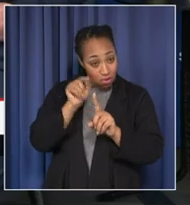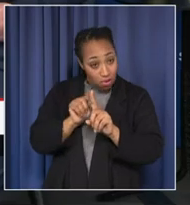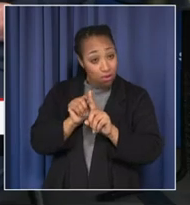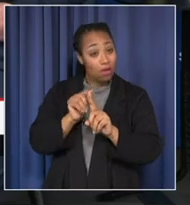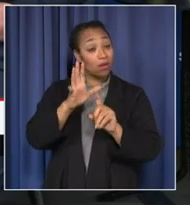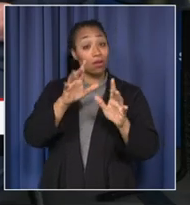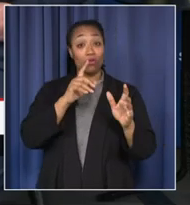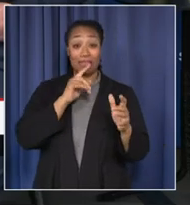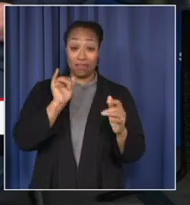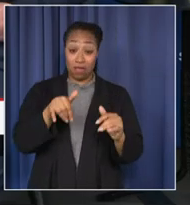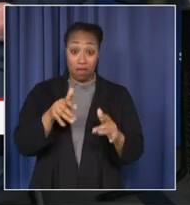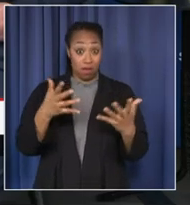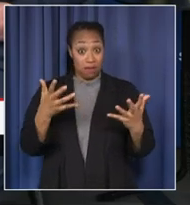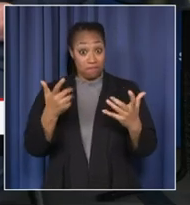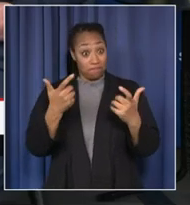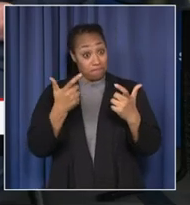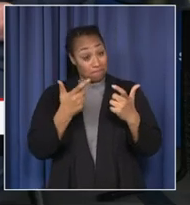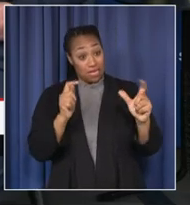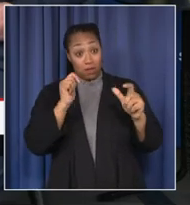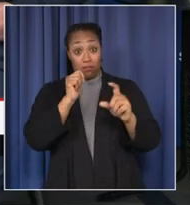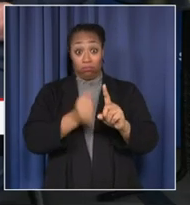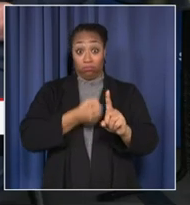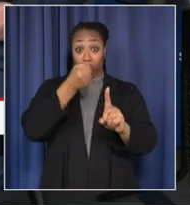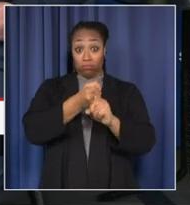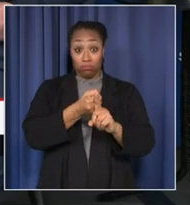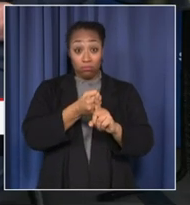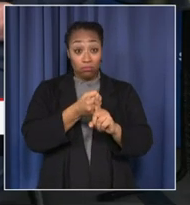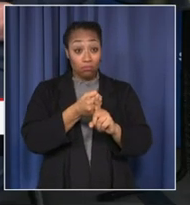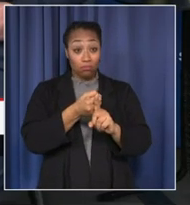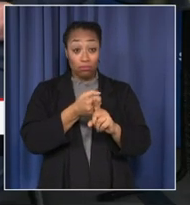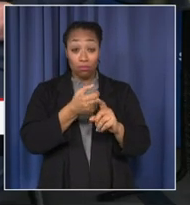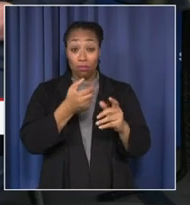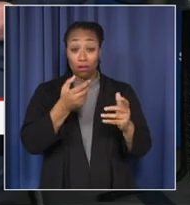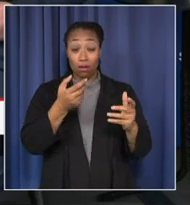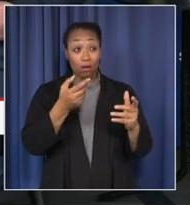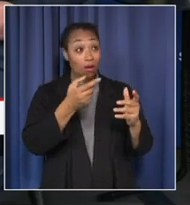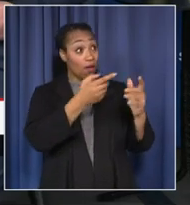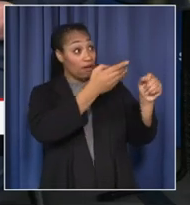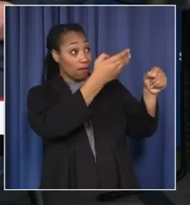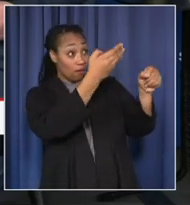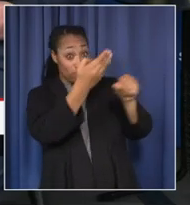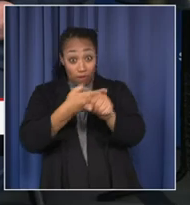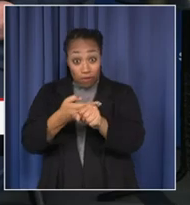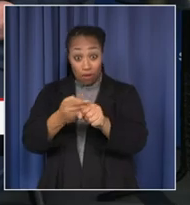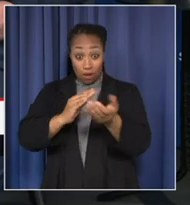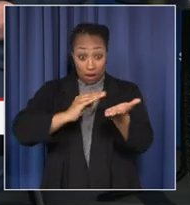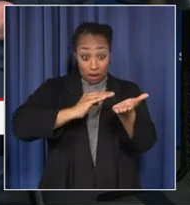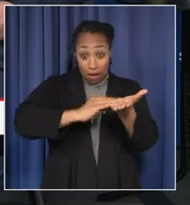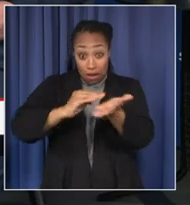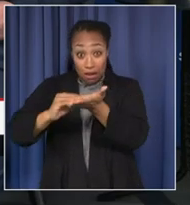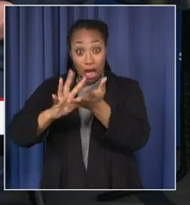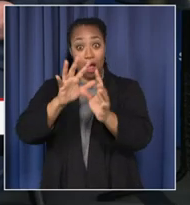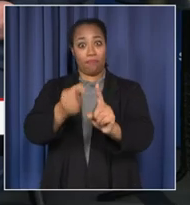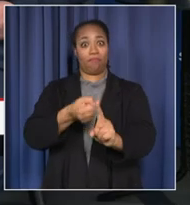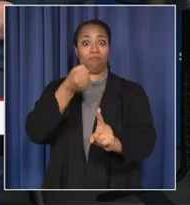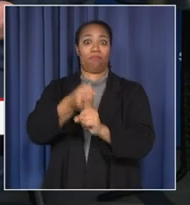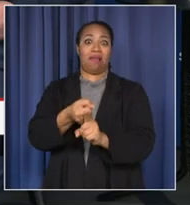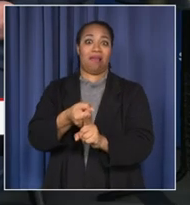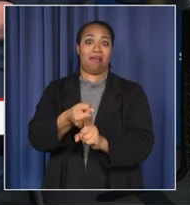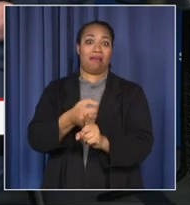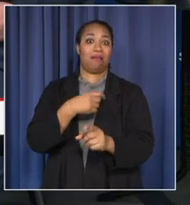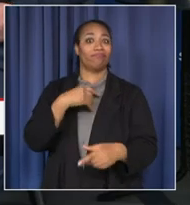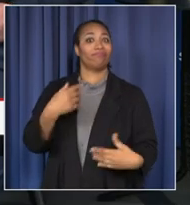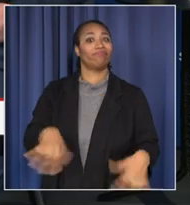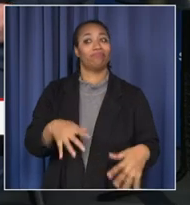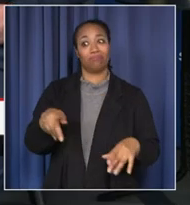have people's jobs affected. And so our really focus is on making sure we're being